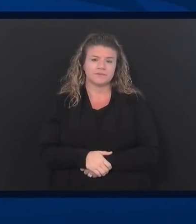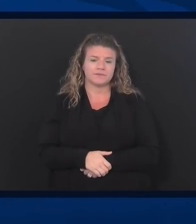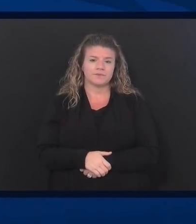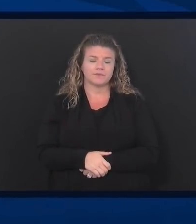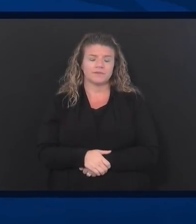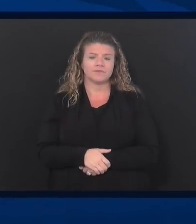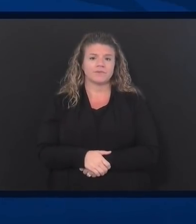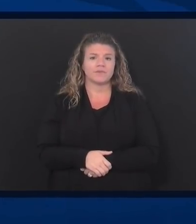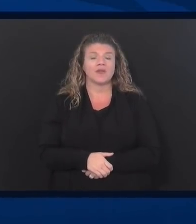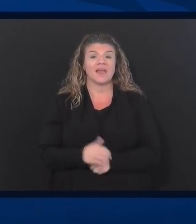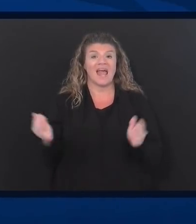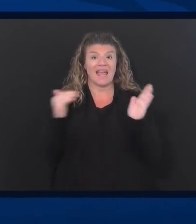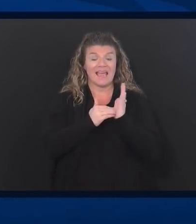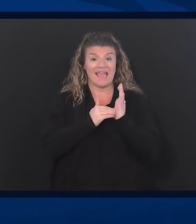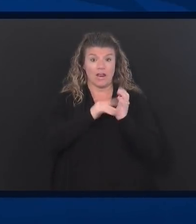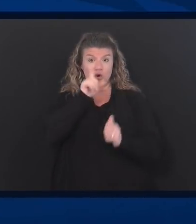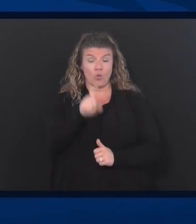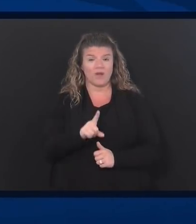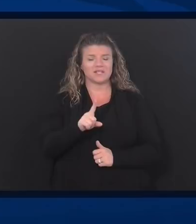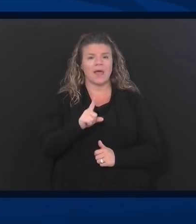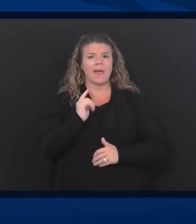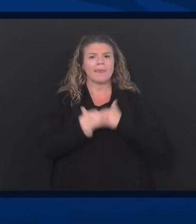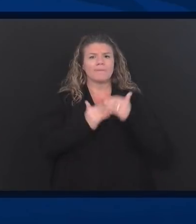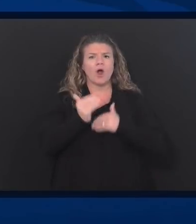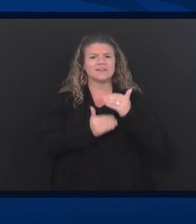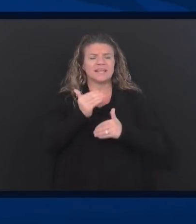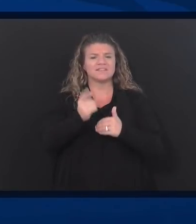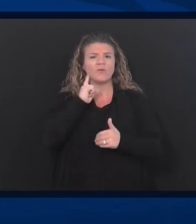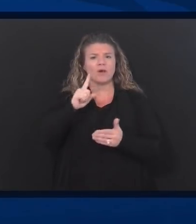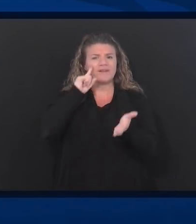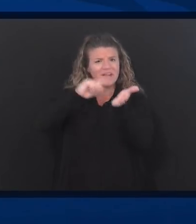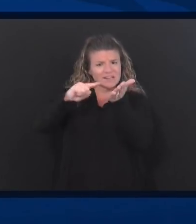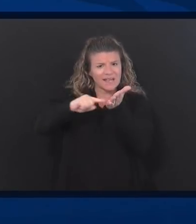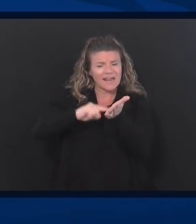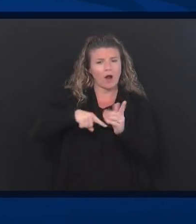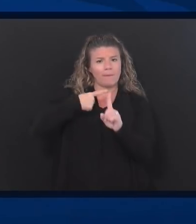What's the process for contact tracing positive patients?